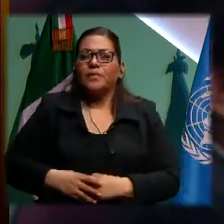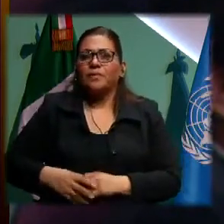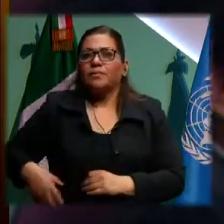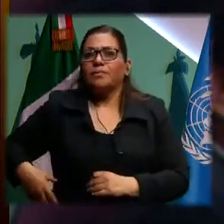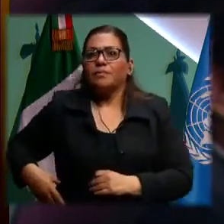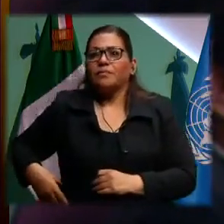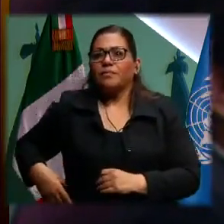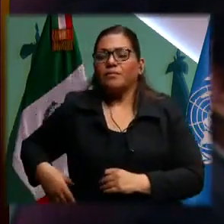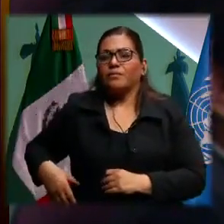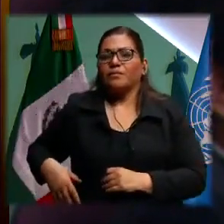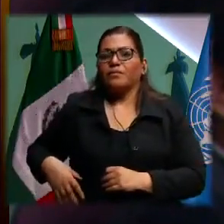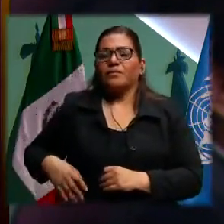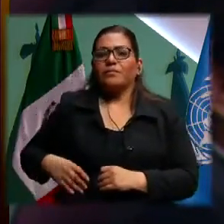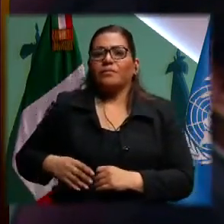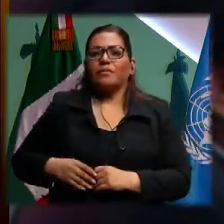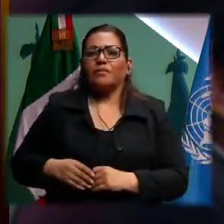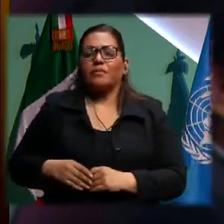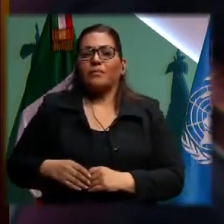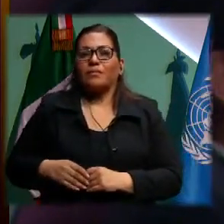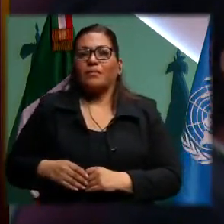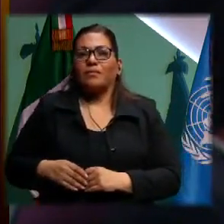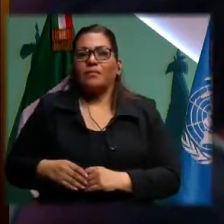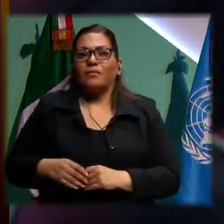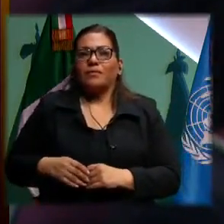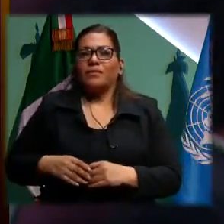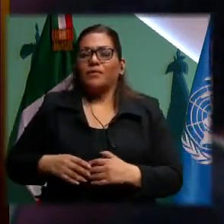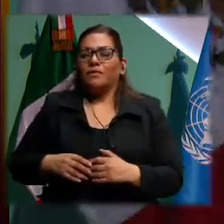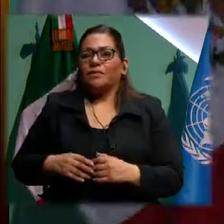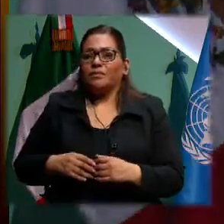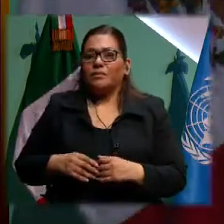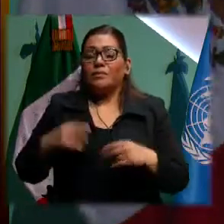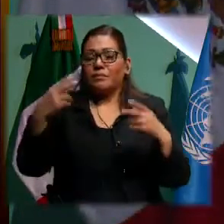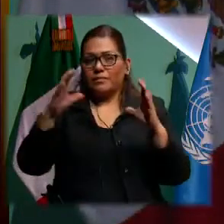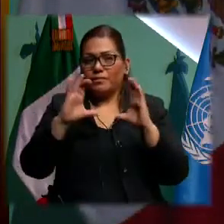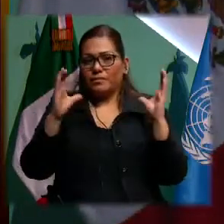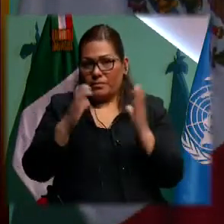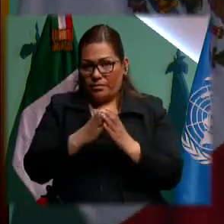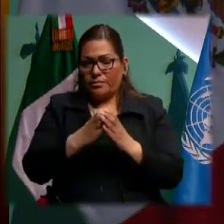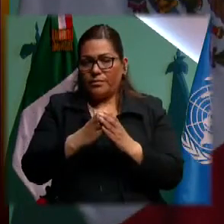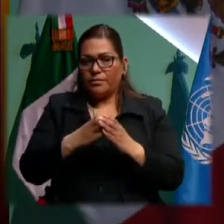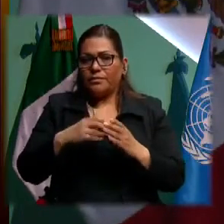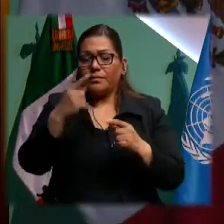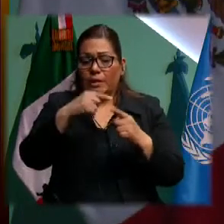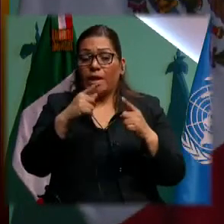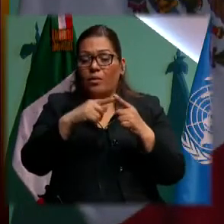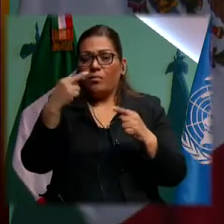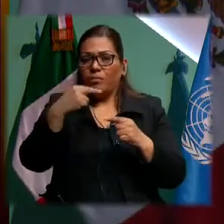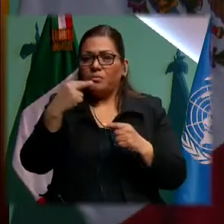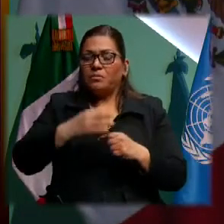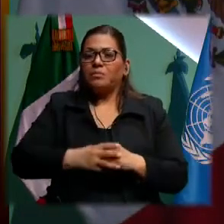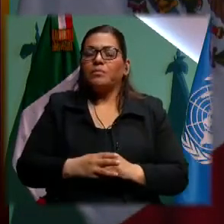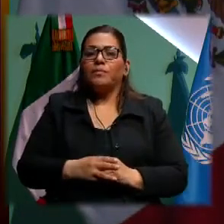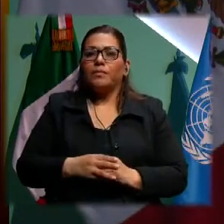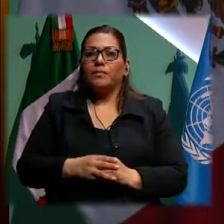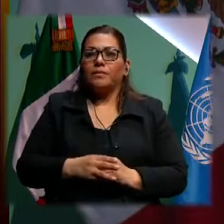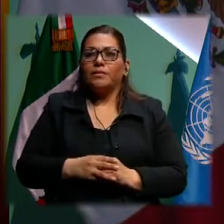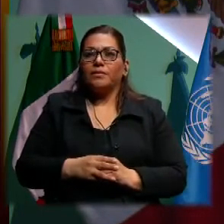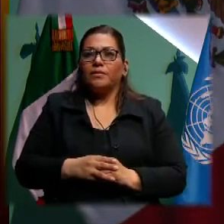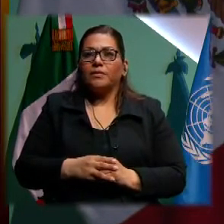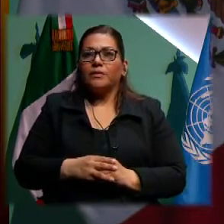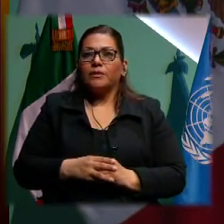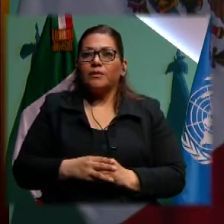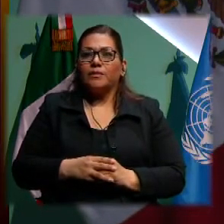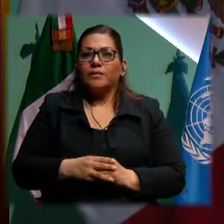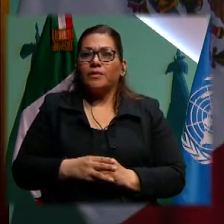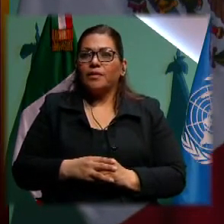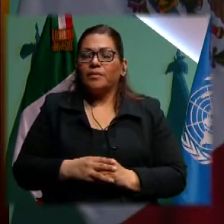have 134 chapters now in 97 countries, I believe, around the